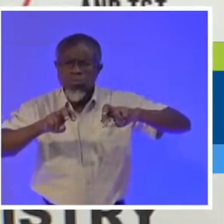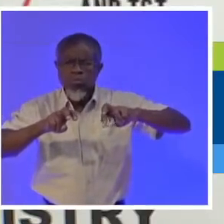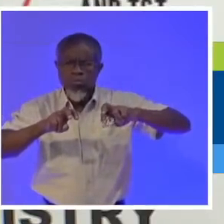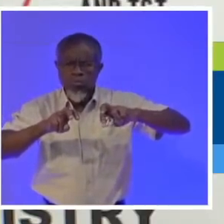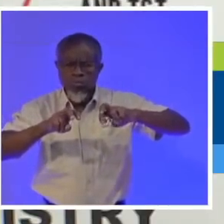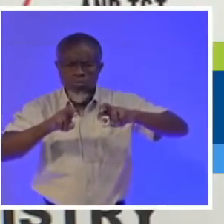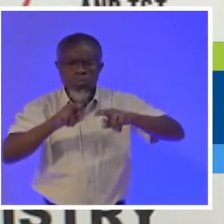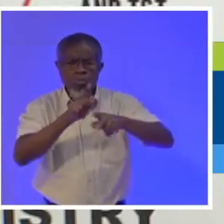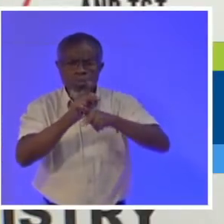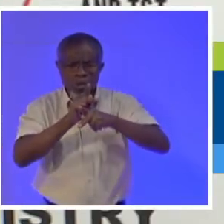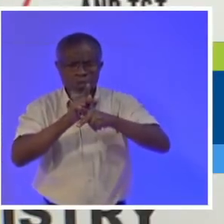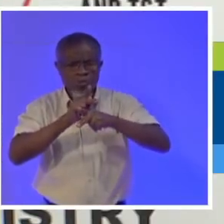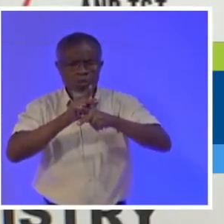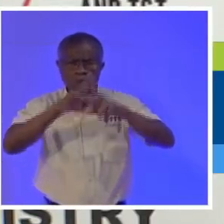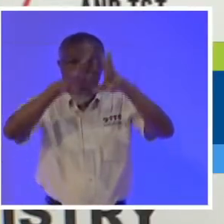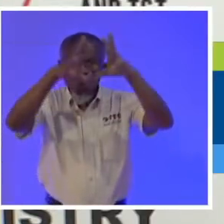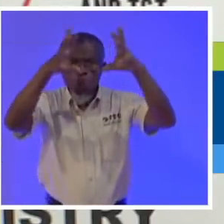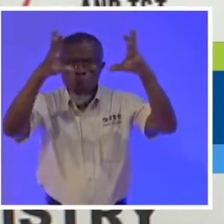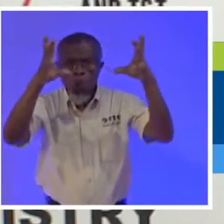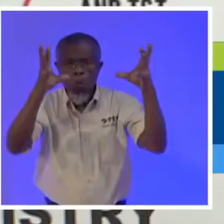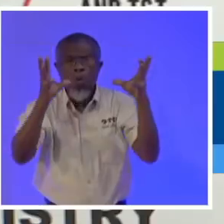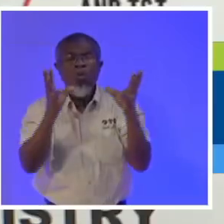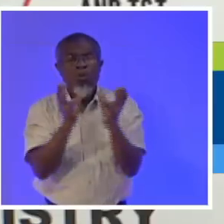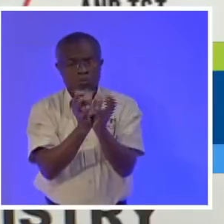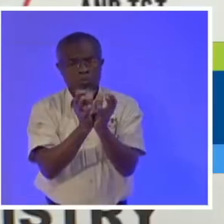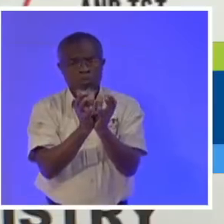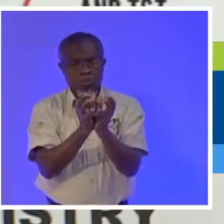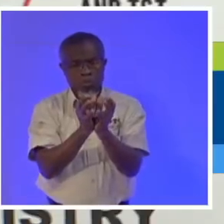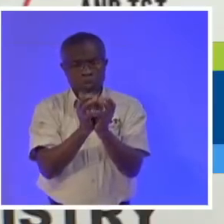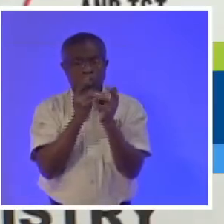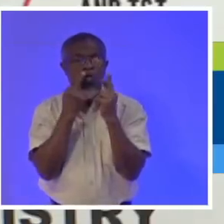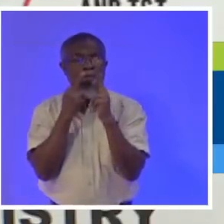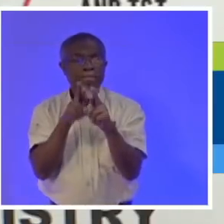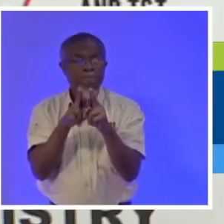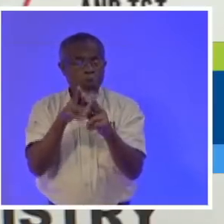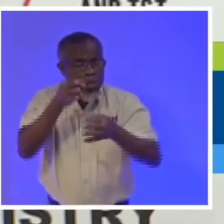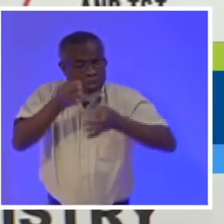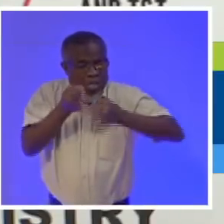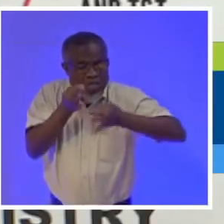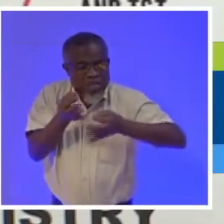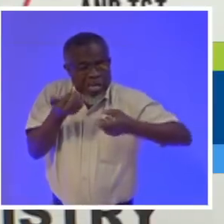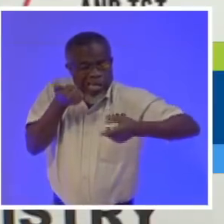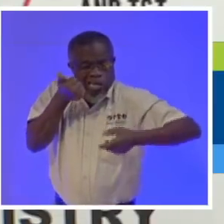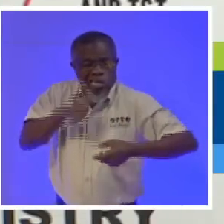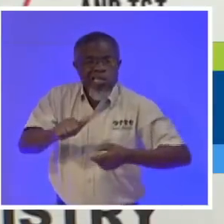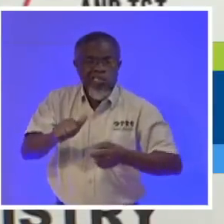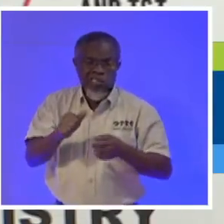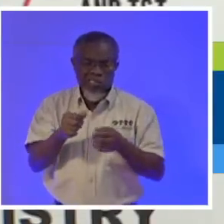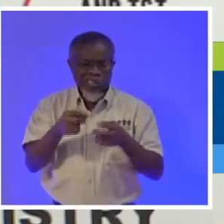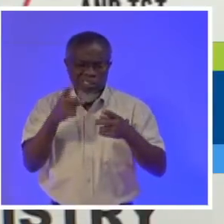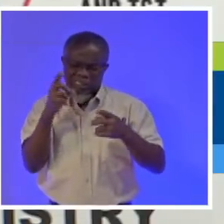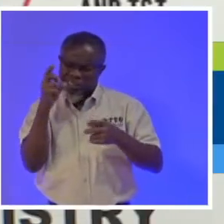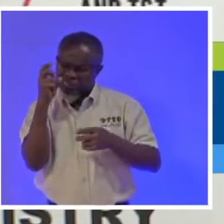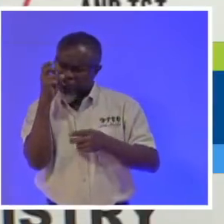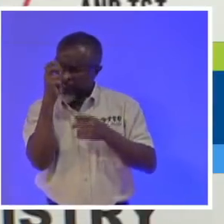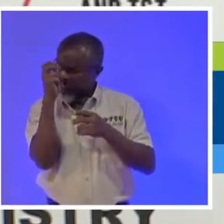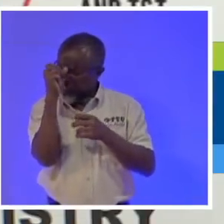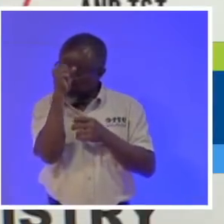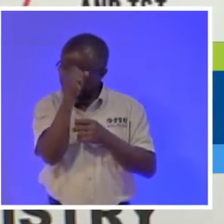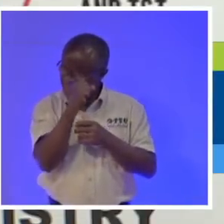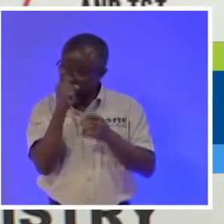of a global system that reports adverse events up the chain to PAHO, WHO,